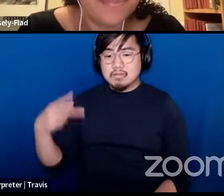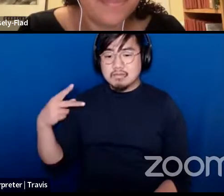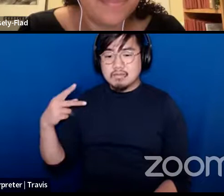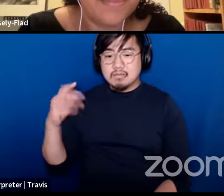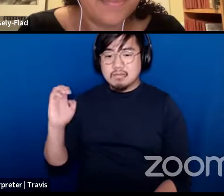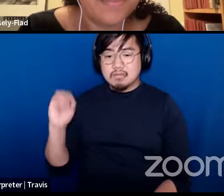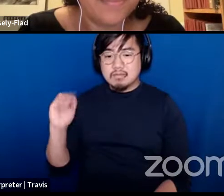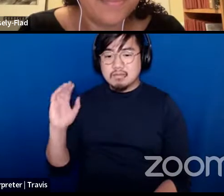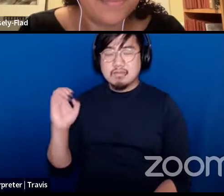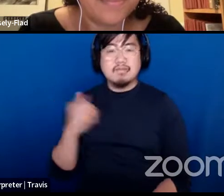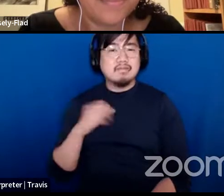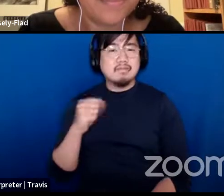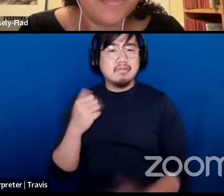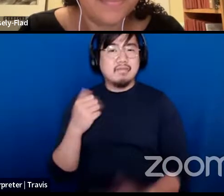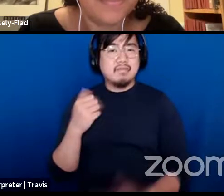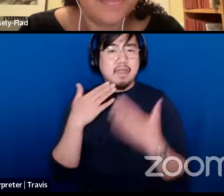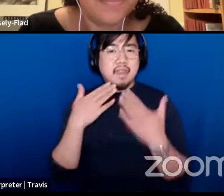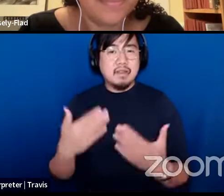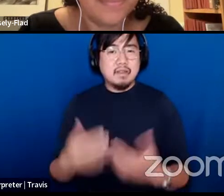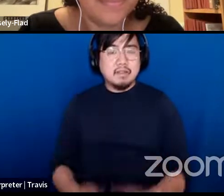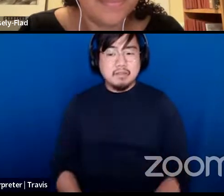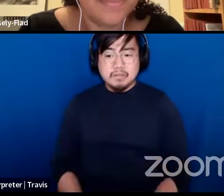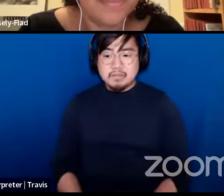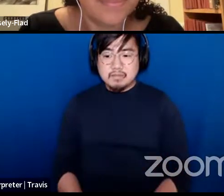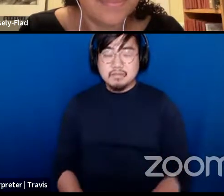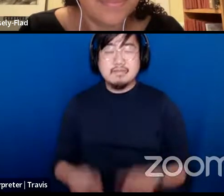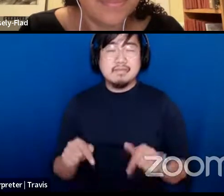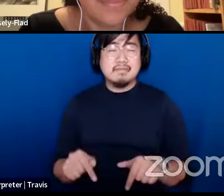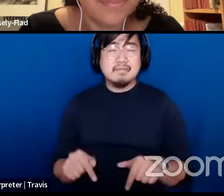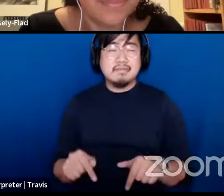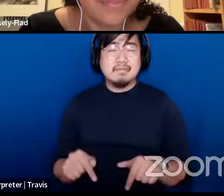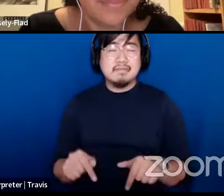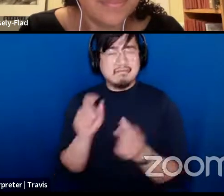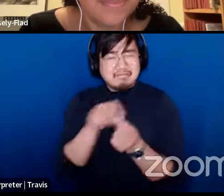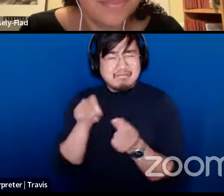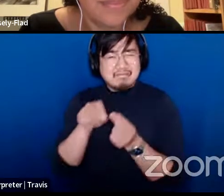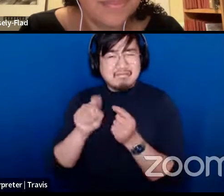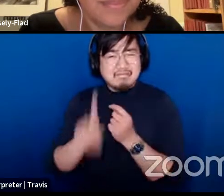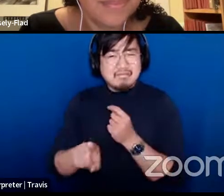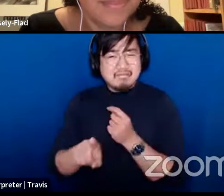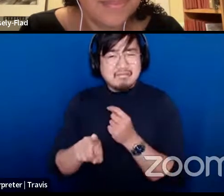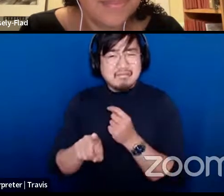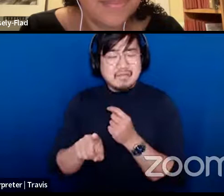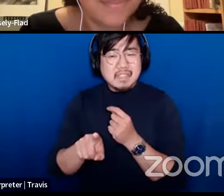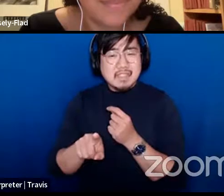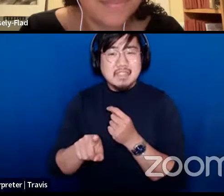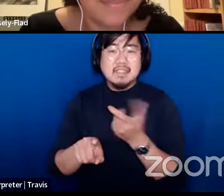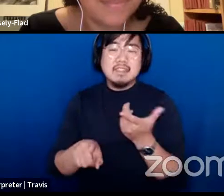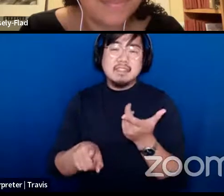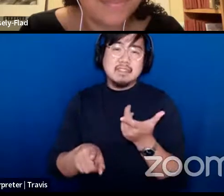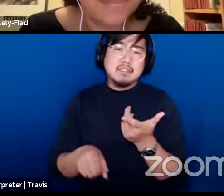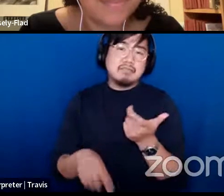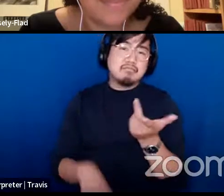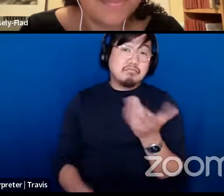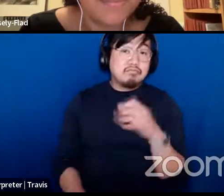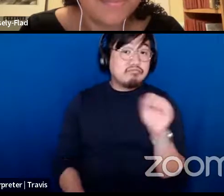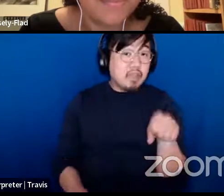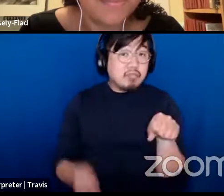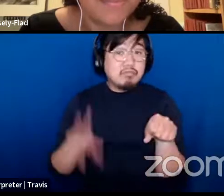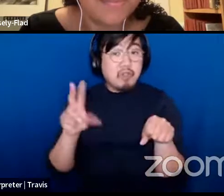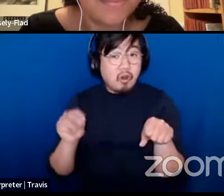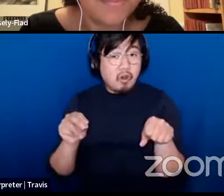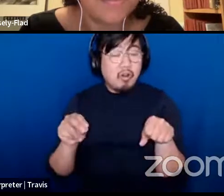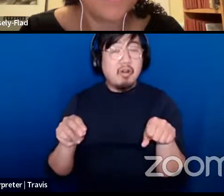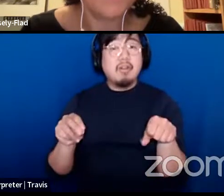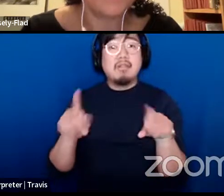Yeah, thank you. So this is a very specific question that invites a yes or no, but certainly if there's